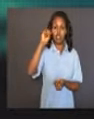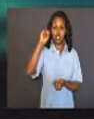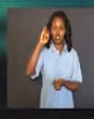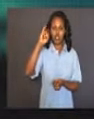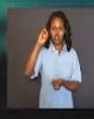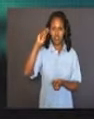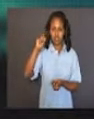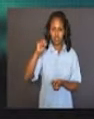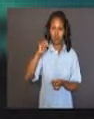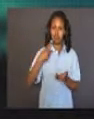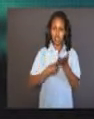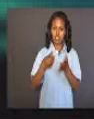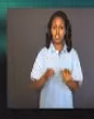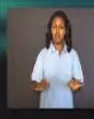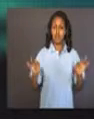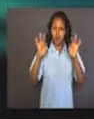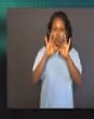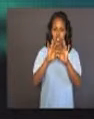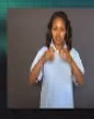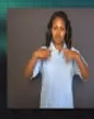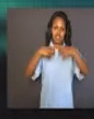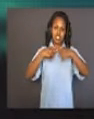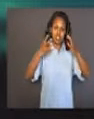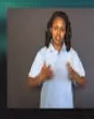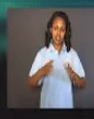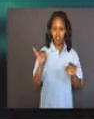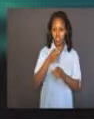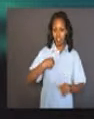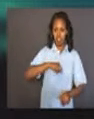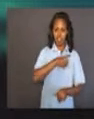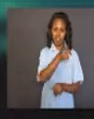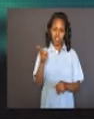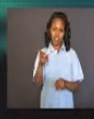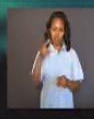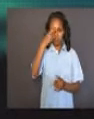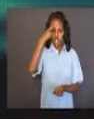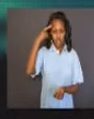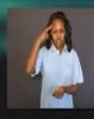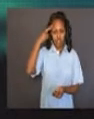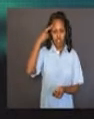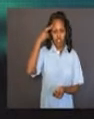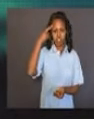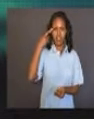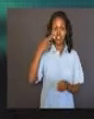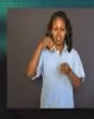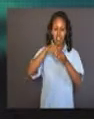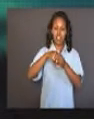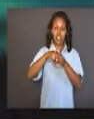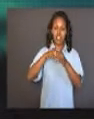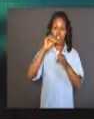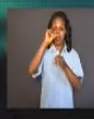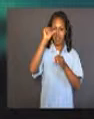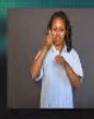It is important to physicists like us because, in a